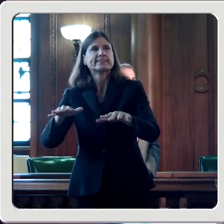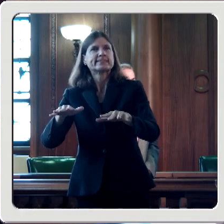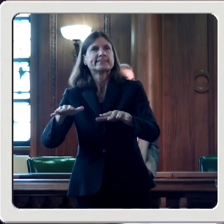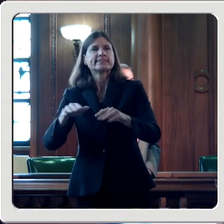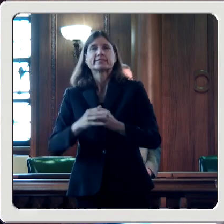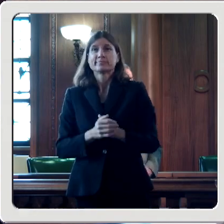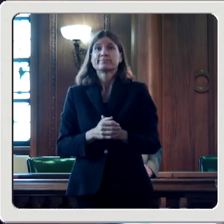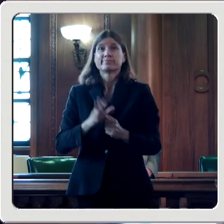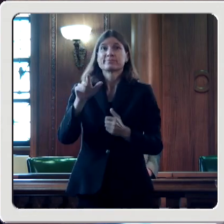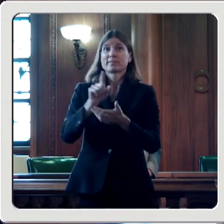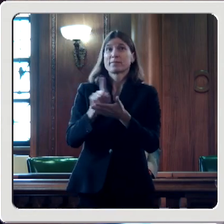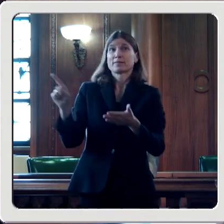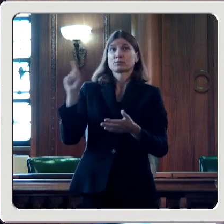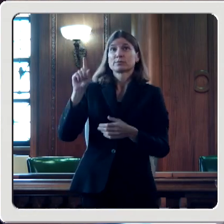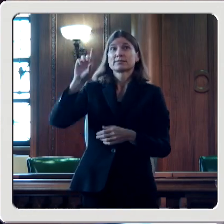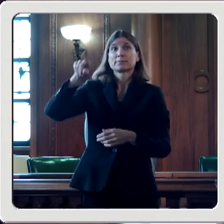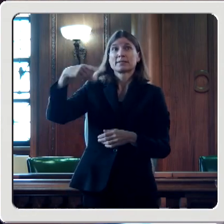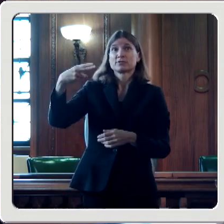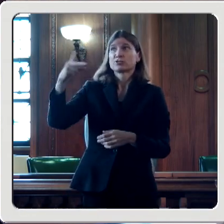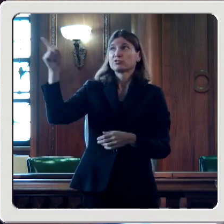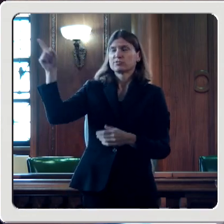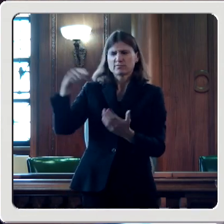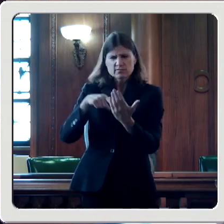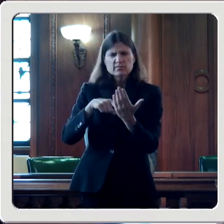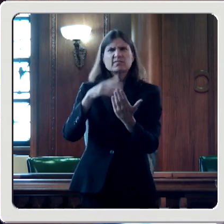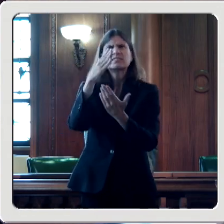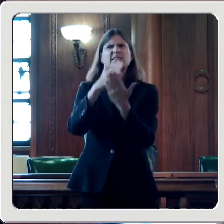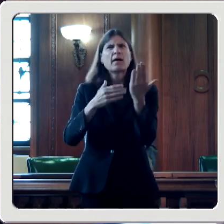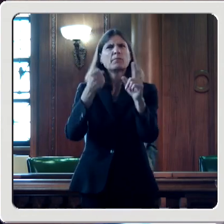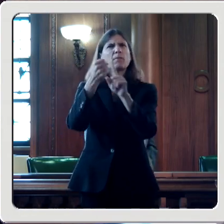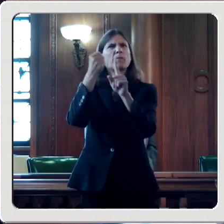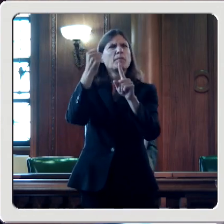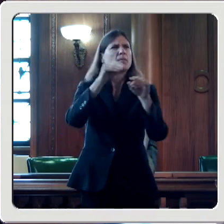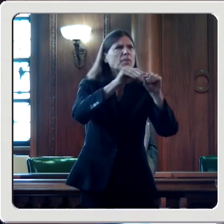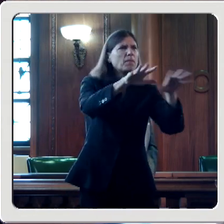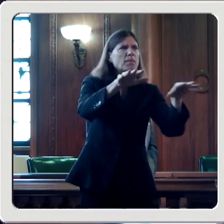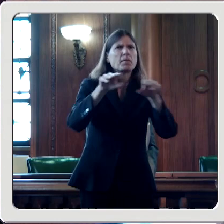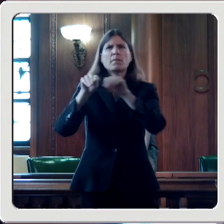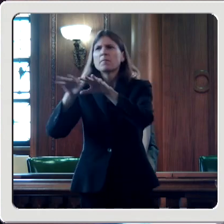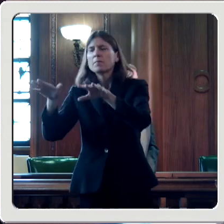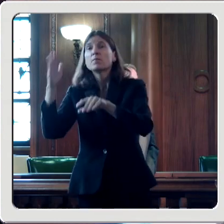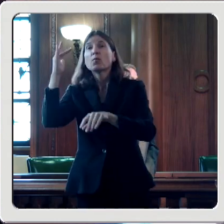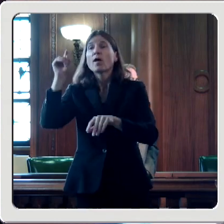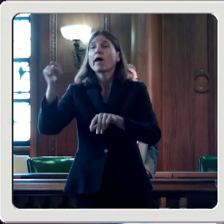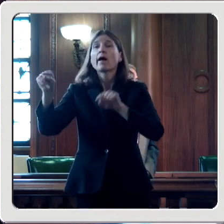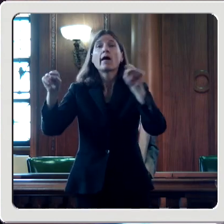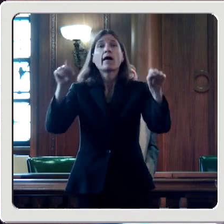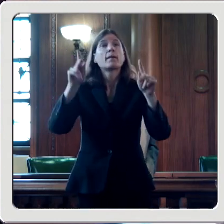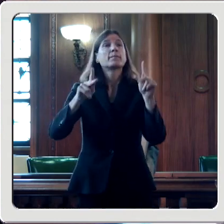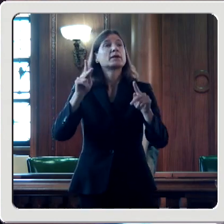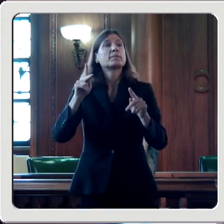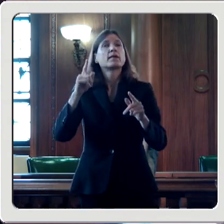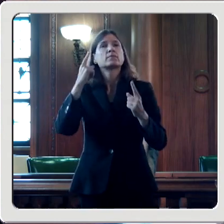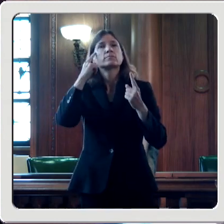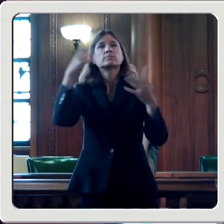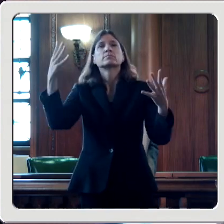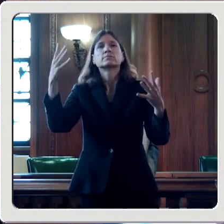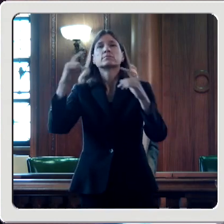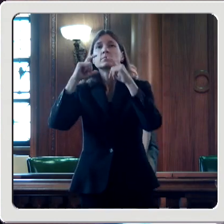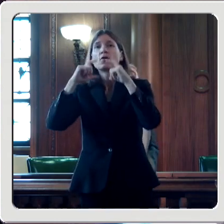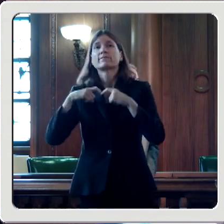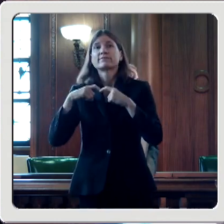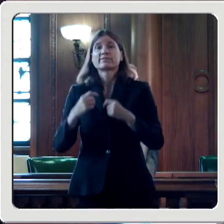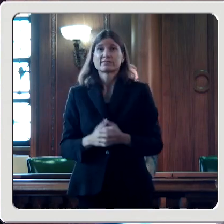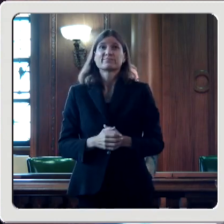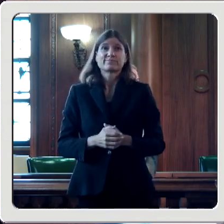that. As Dr. Kerouac mentioned, there was one community in our local area that was identified as red on the weekly